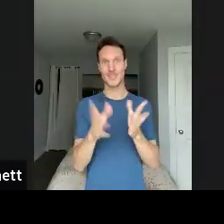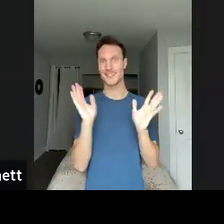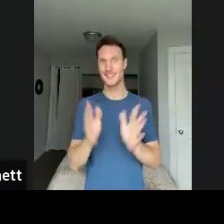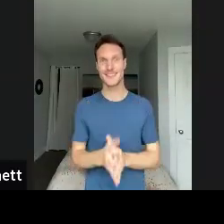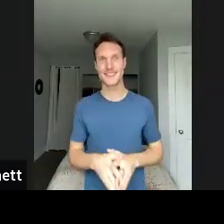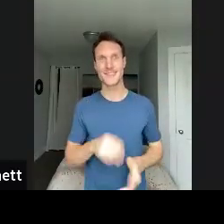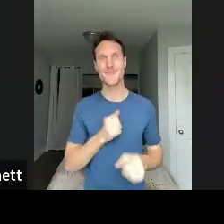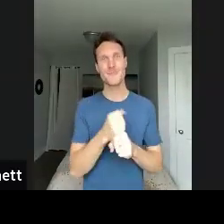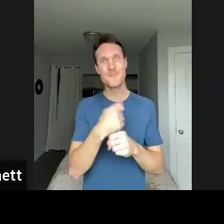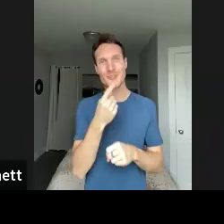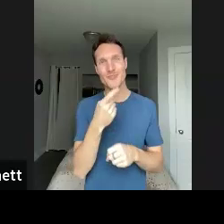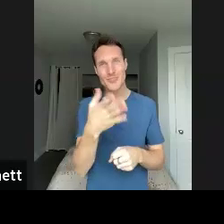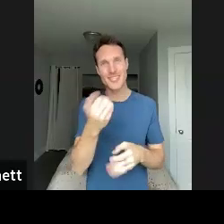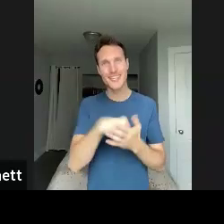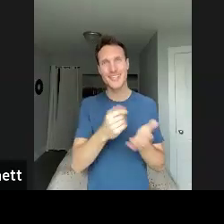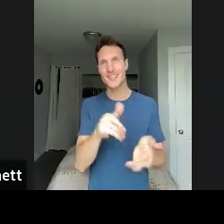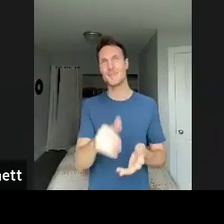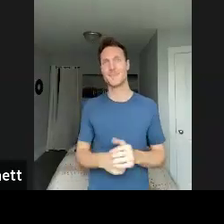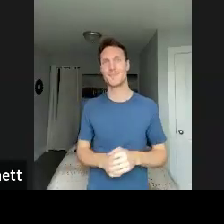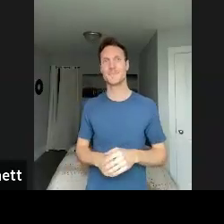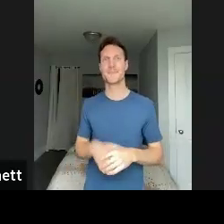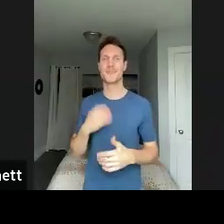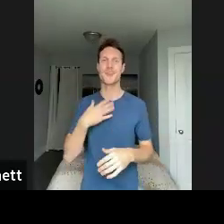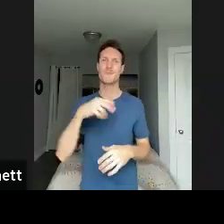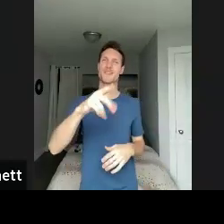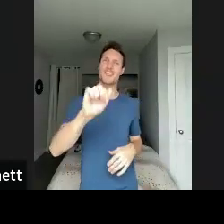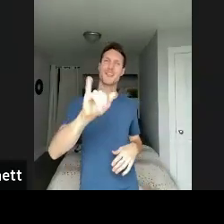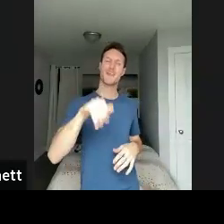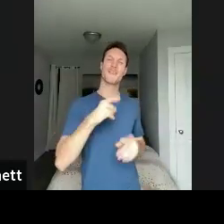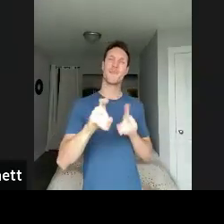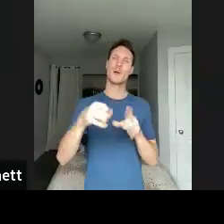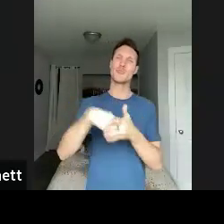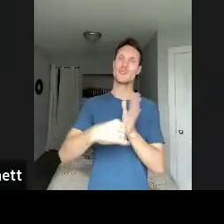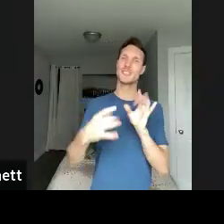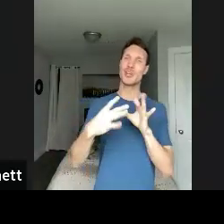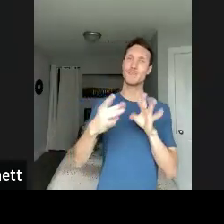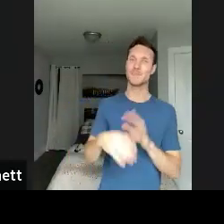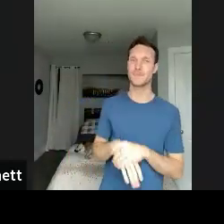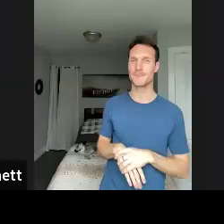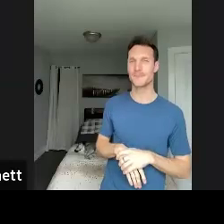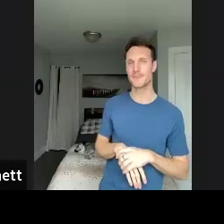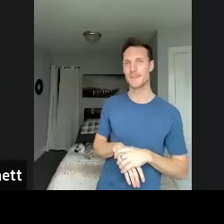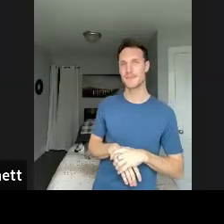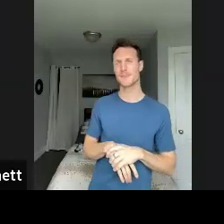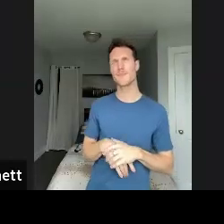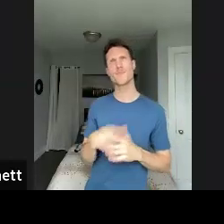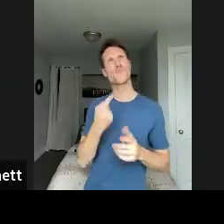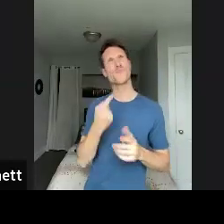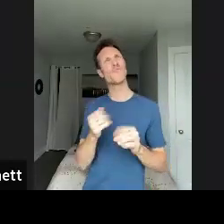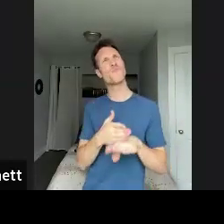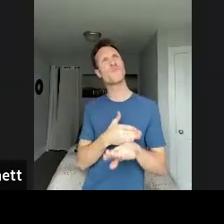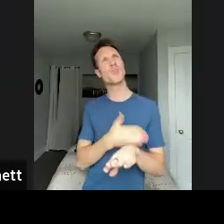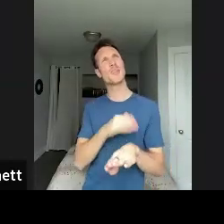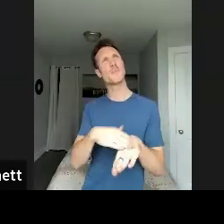can get in there. Carrie, I have a question in the chat. Sure. Is there an update on the IDD